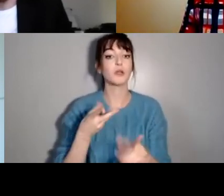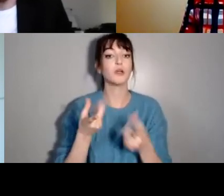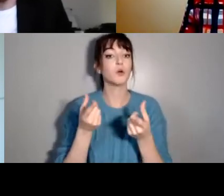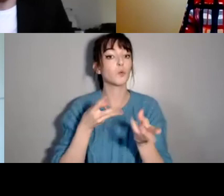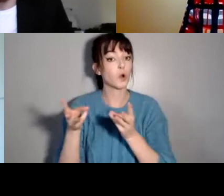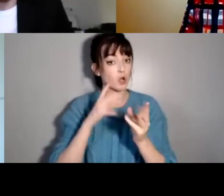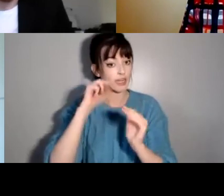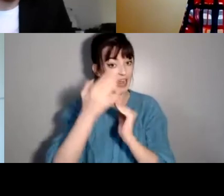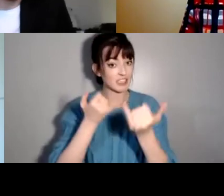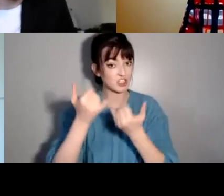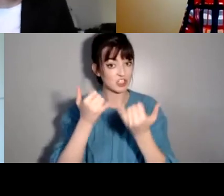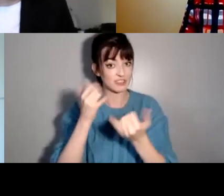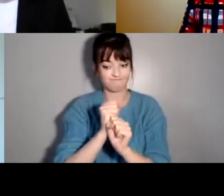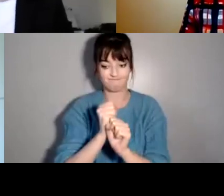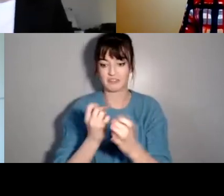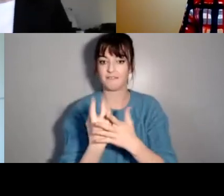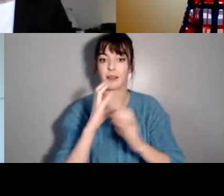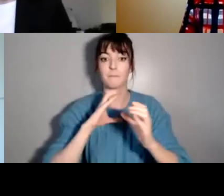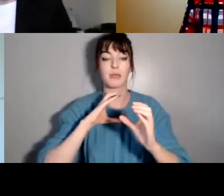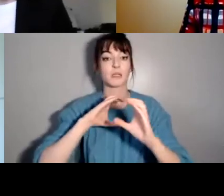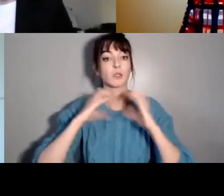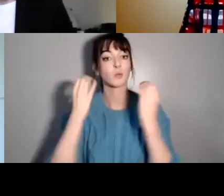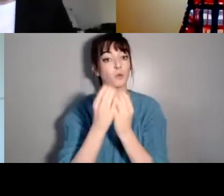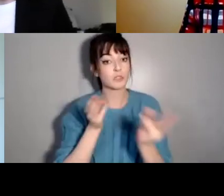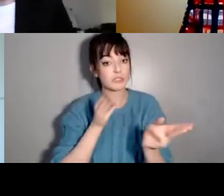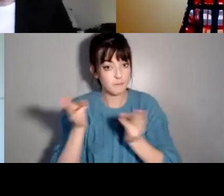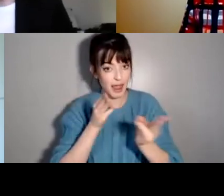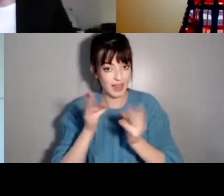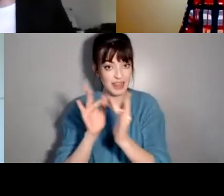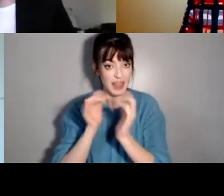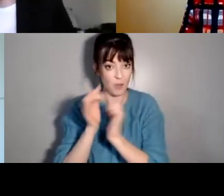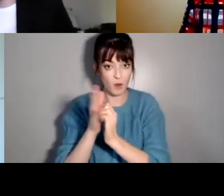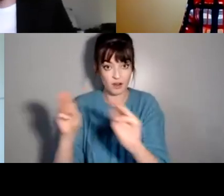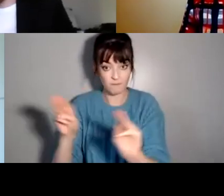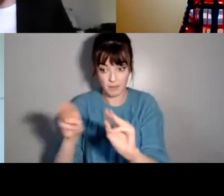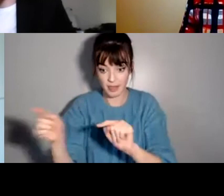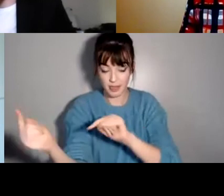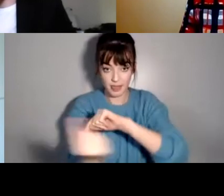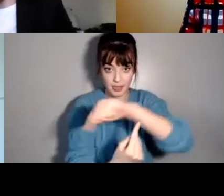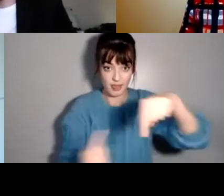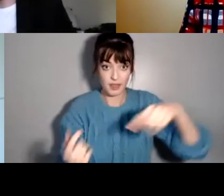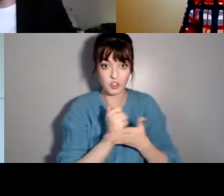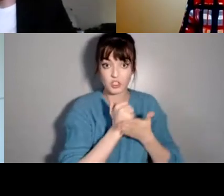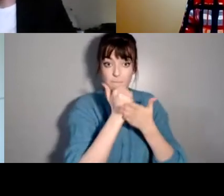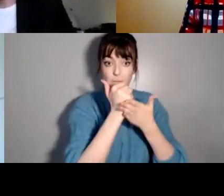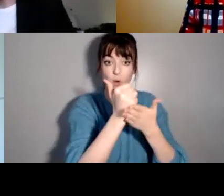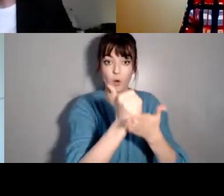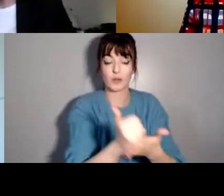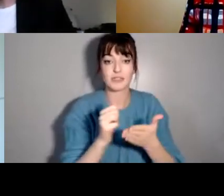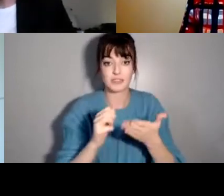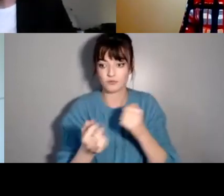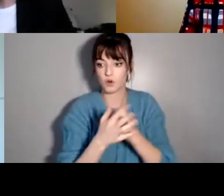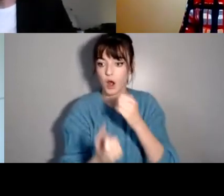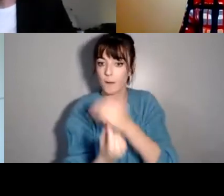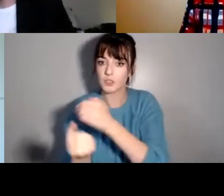developing the community of practice and networking practitioners to really support them to leverage those opportunities. I think we need to be